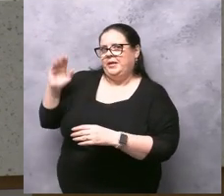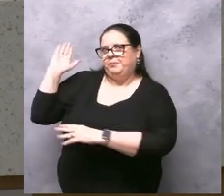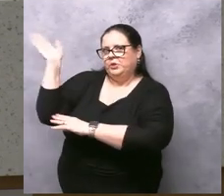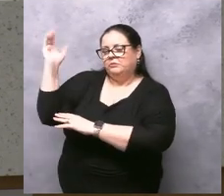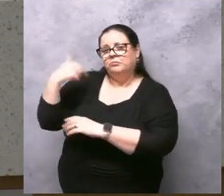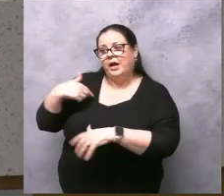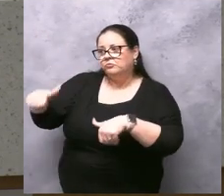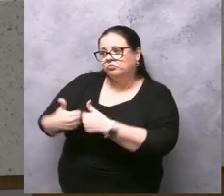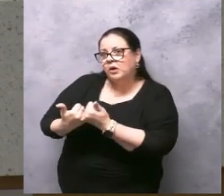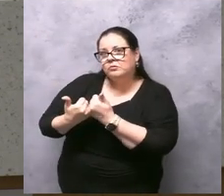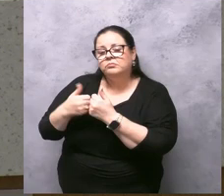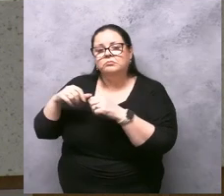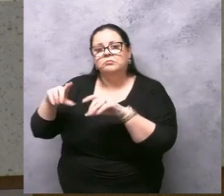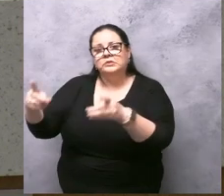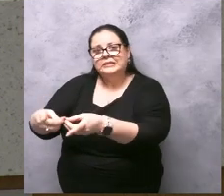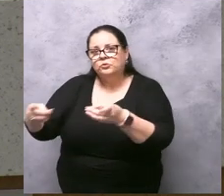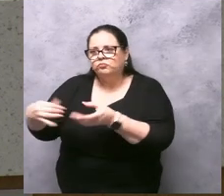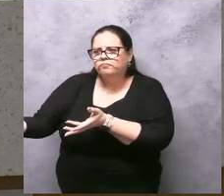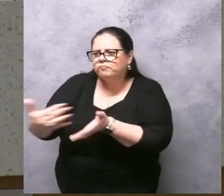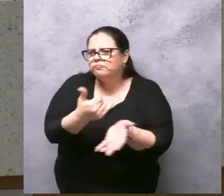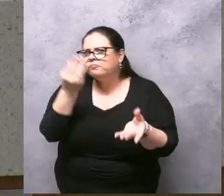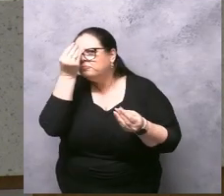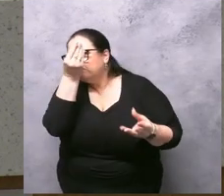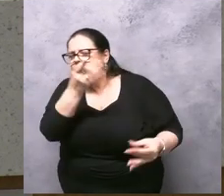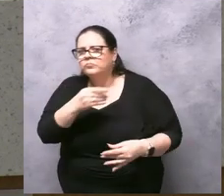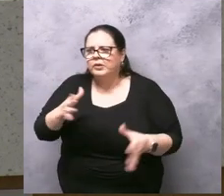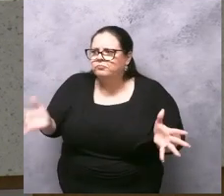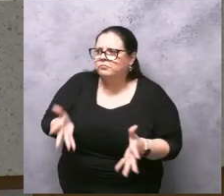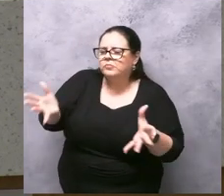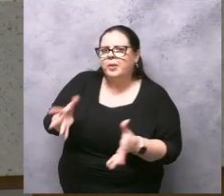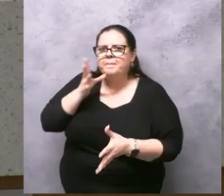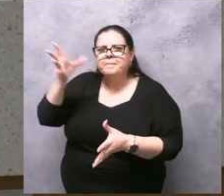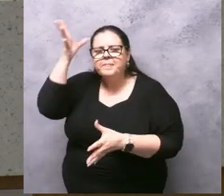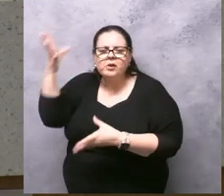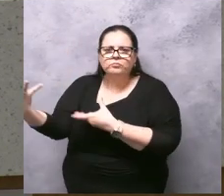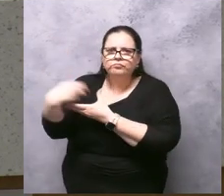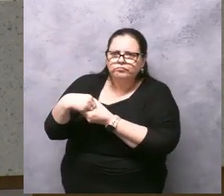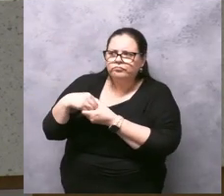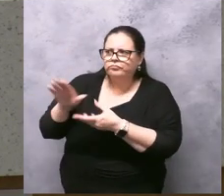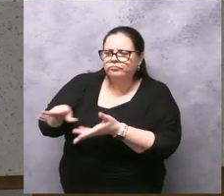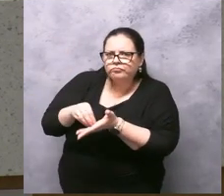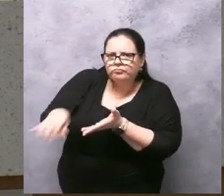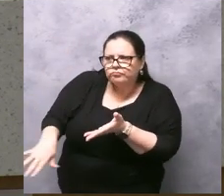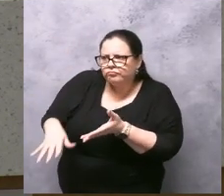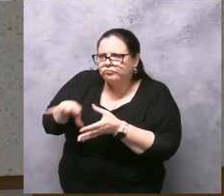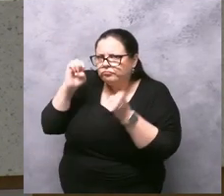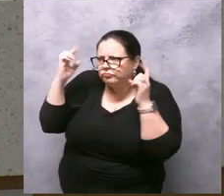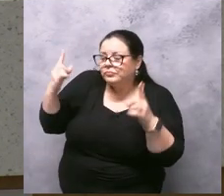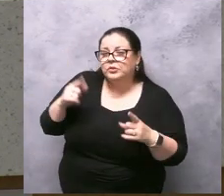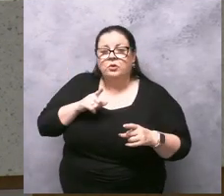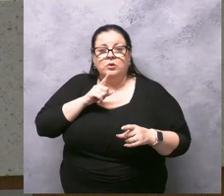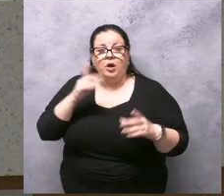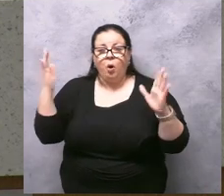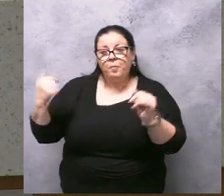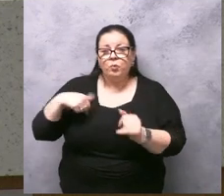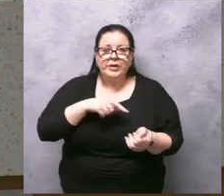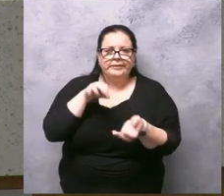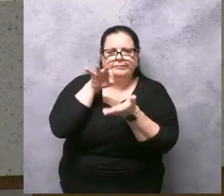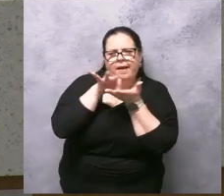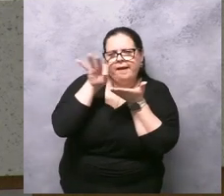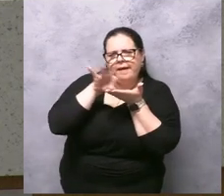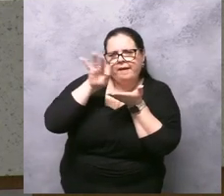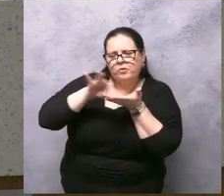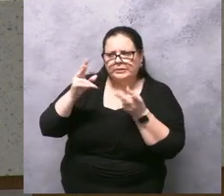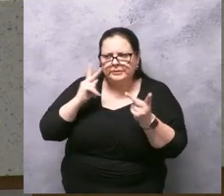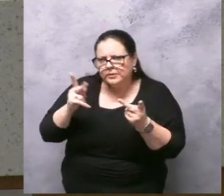challenged our district to gather data and keep pushing for more engagement of parents and their child's education. I really would hope we can quantify a baseline of who we're reaching